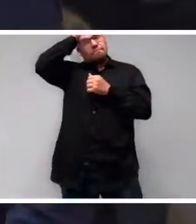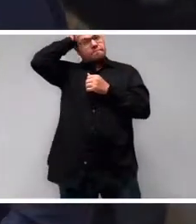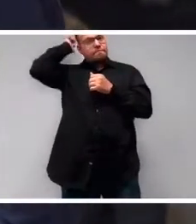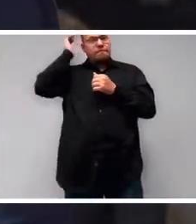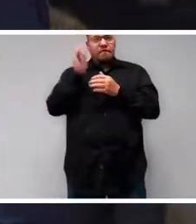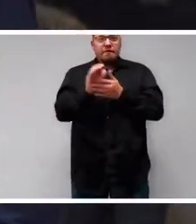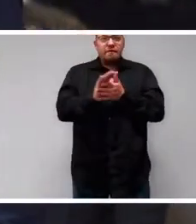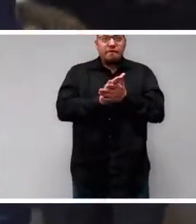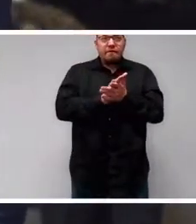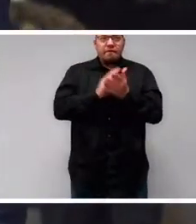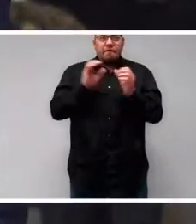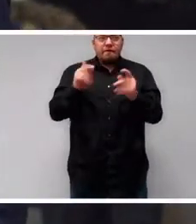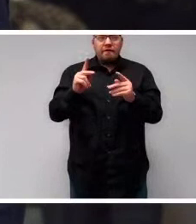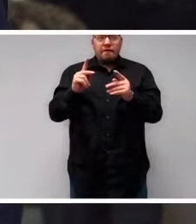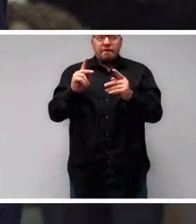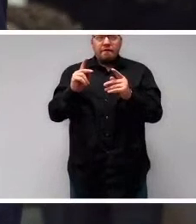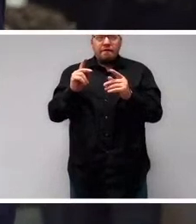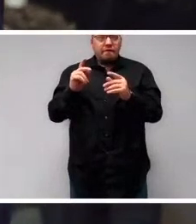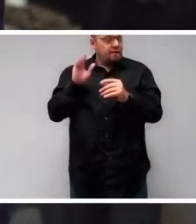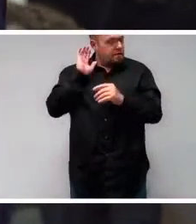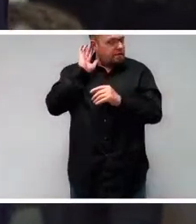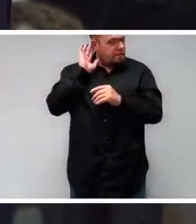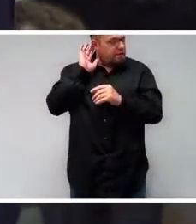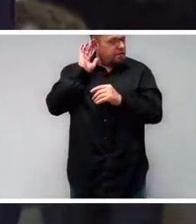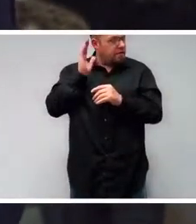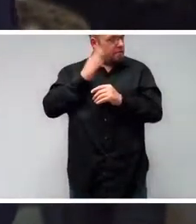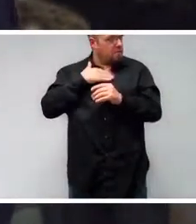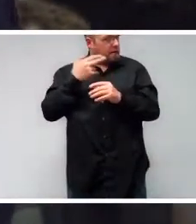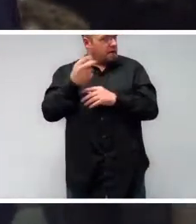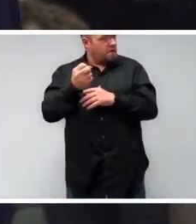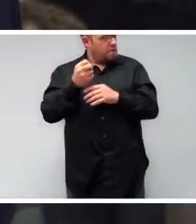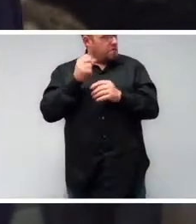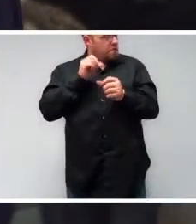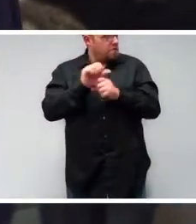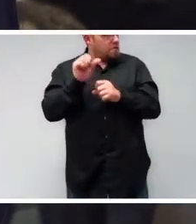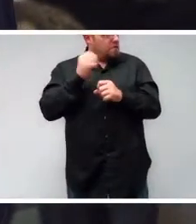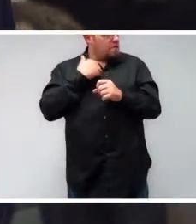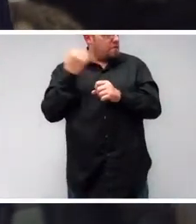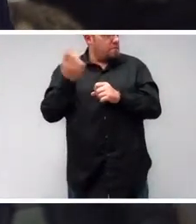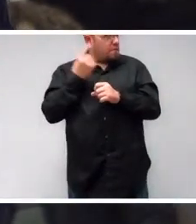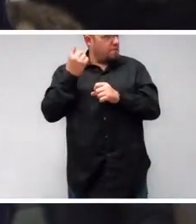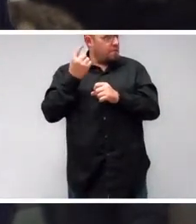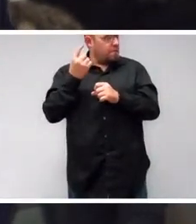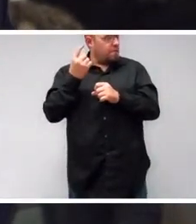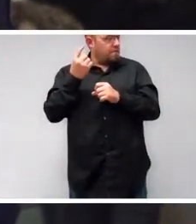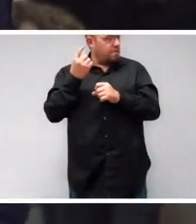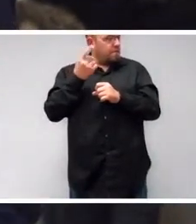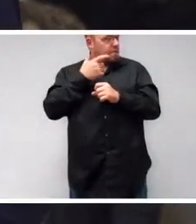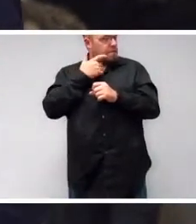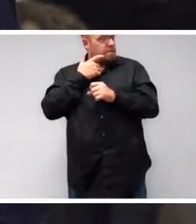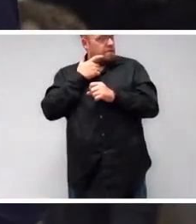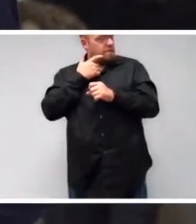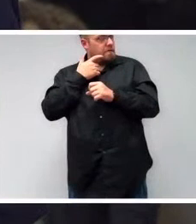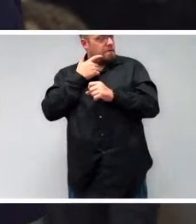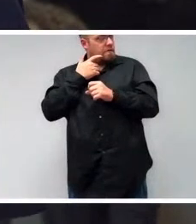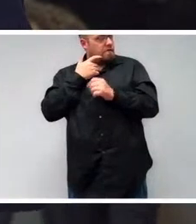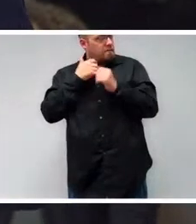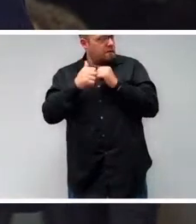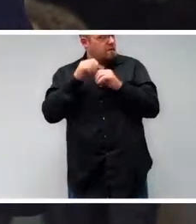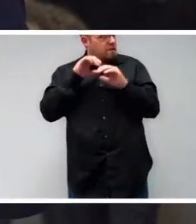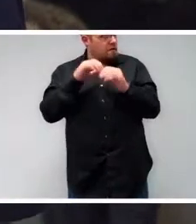All right, so throughout my high school career, I've always been able to get through the classes and pass the classes, but what was hard for me